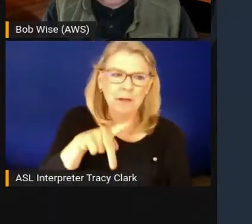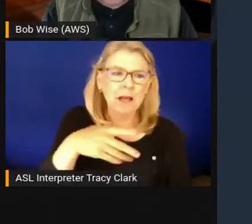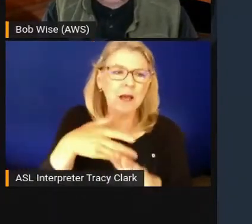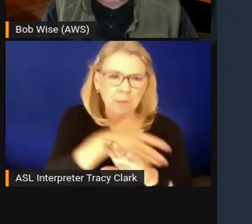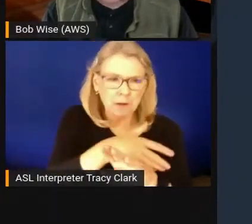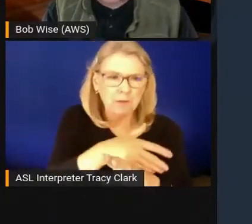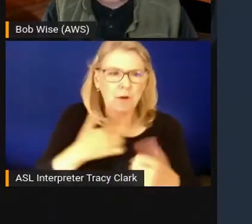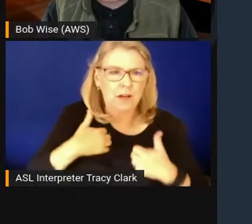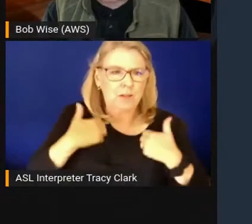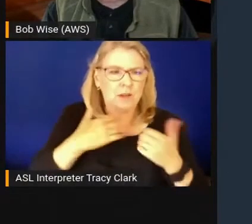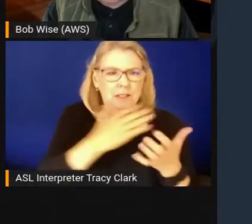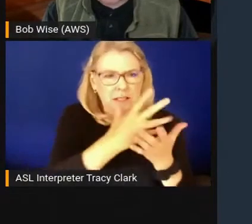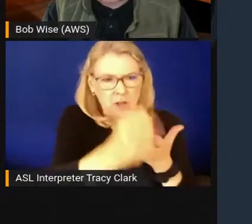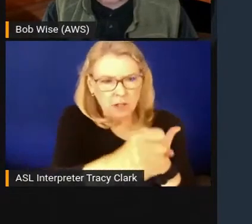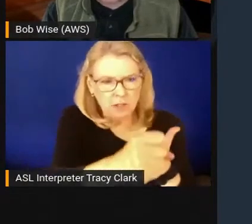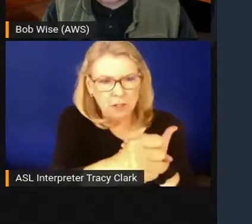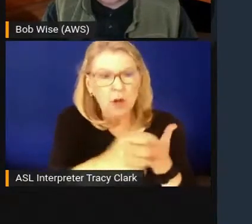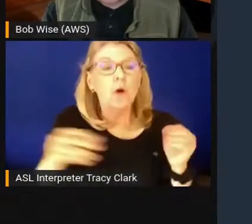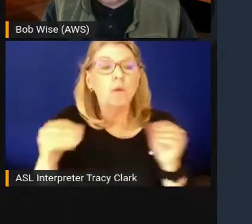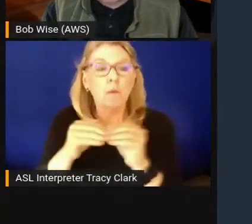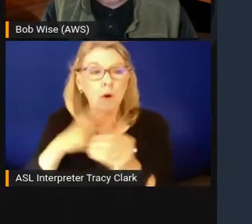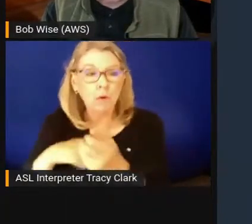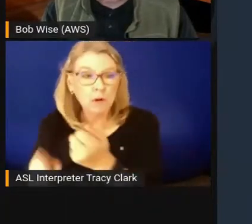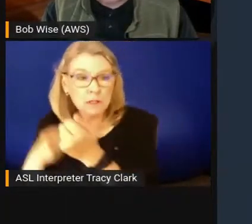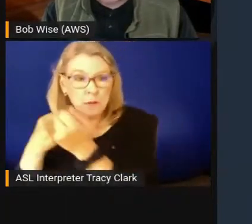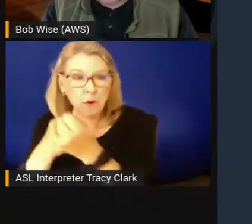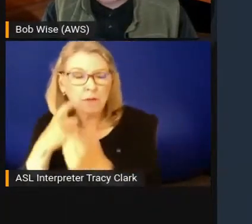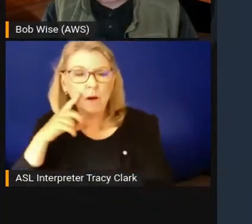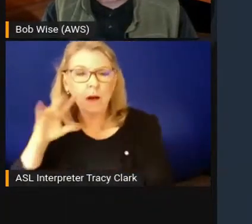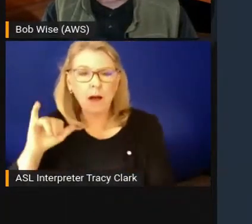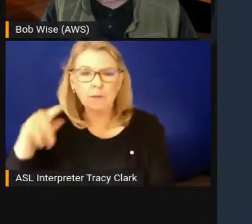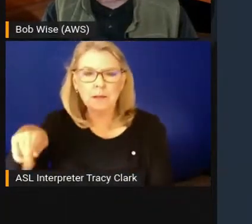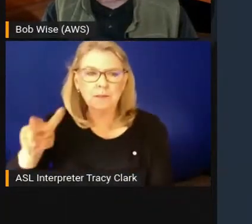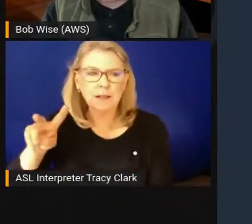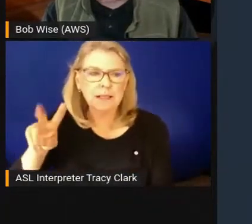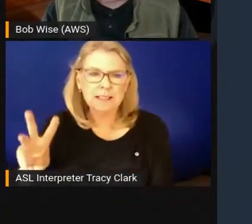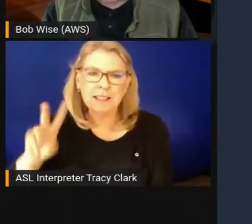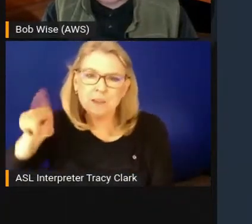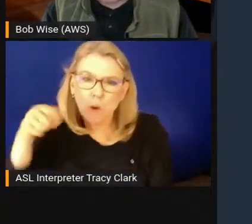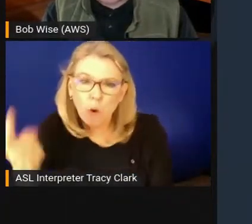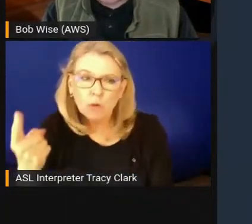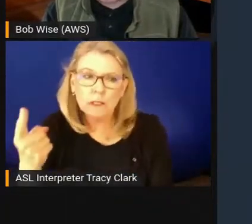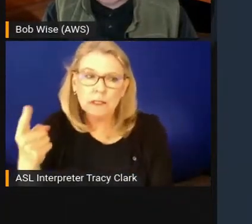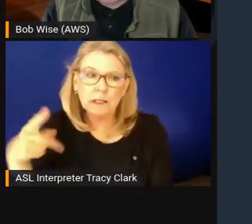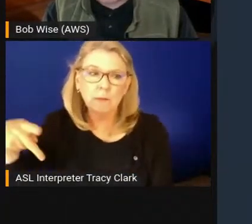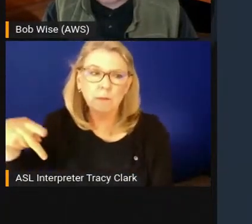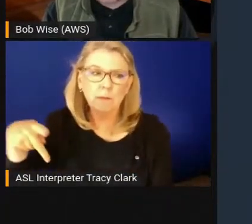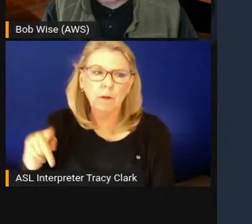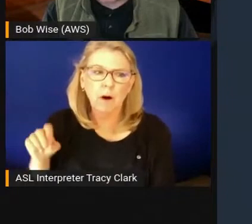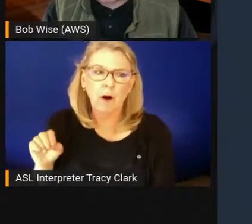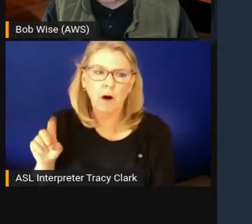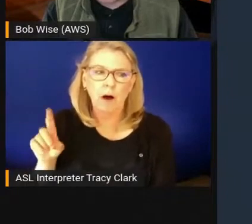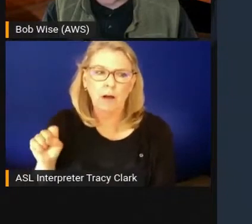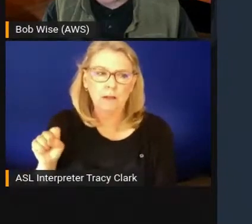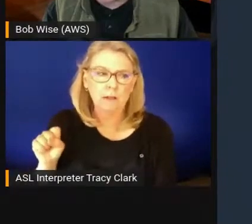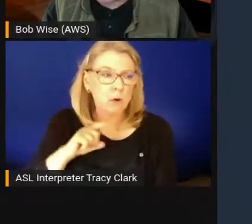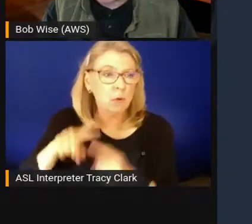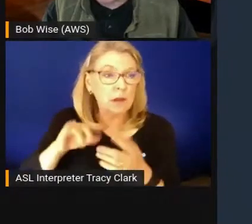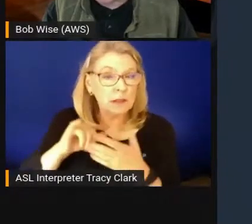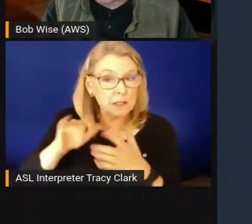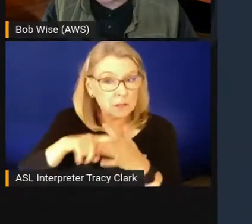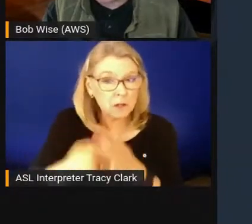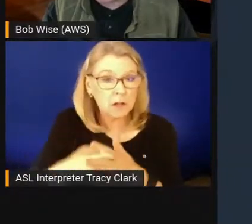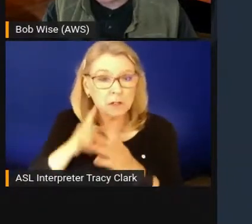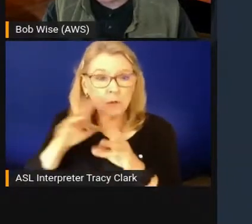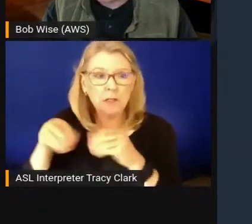support for IPv6 only pods. So when this feature launches, you'll give each pod a globally unique